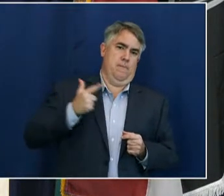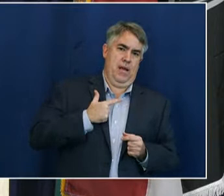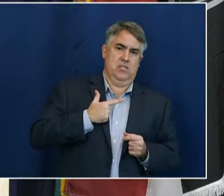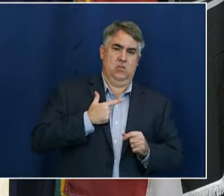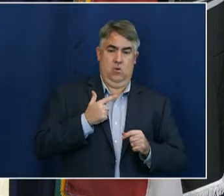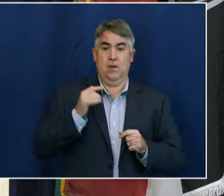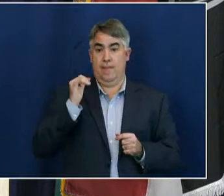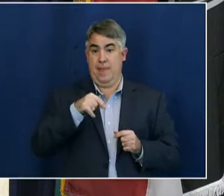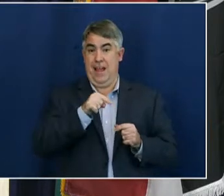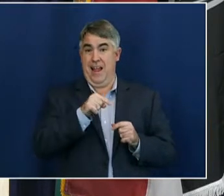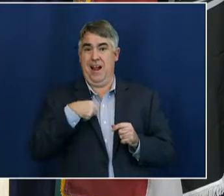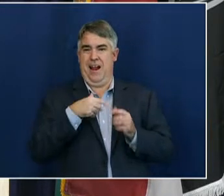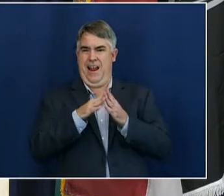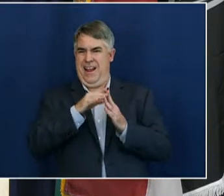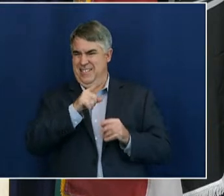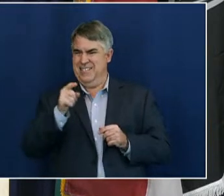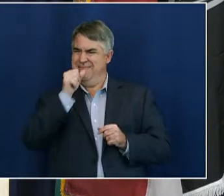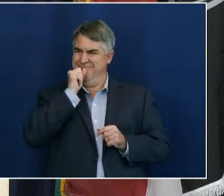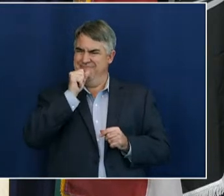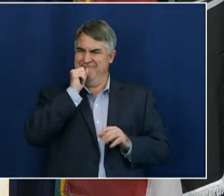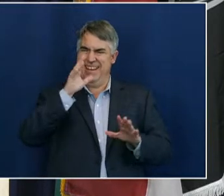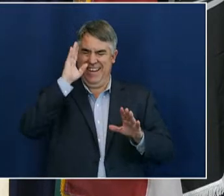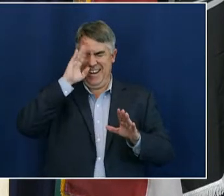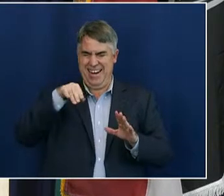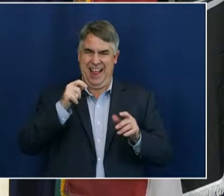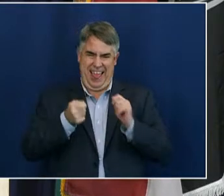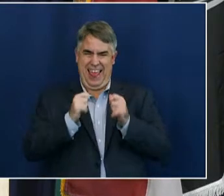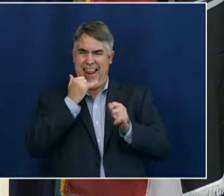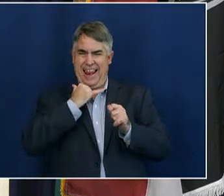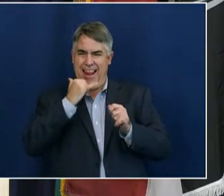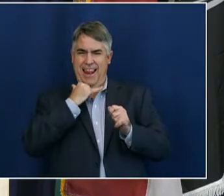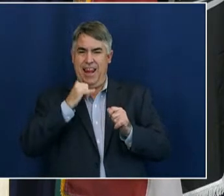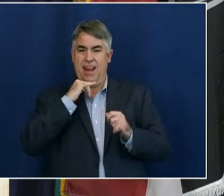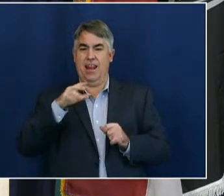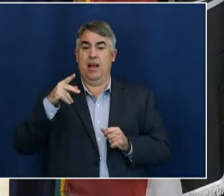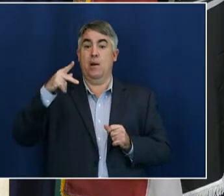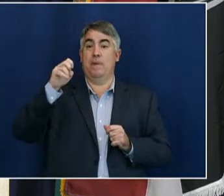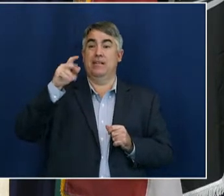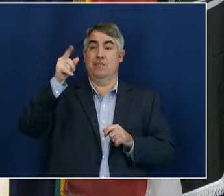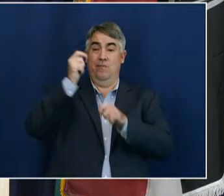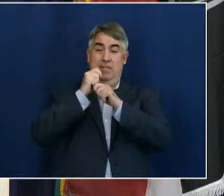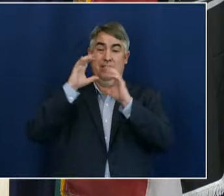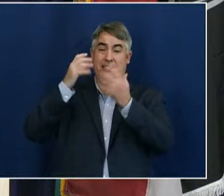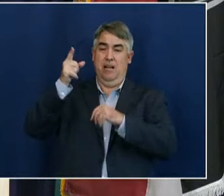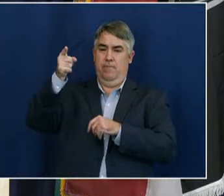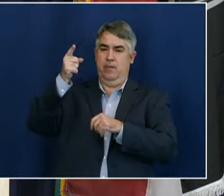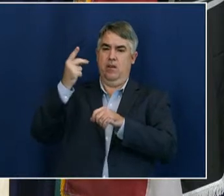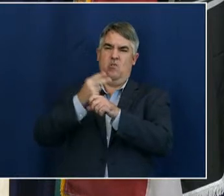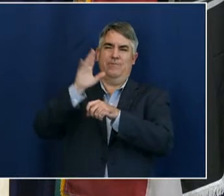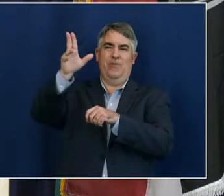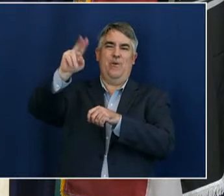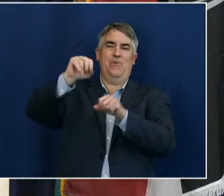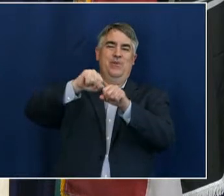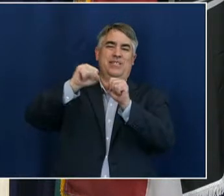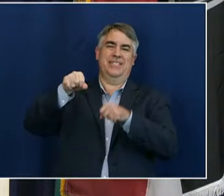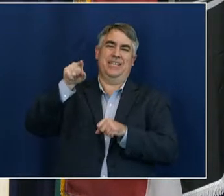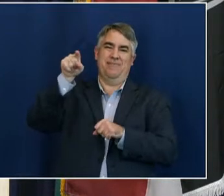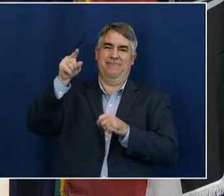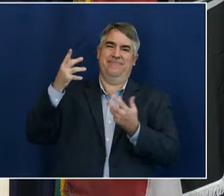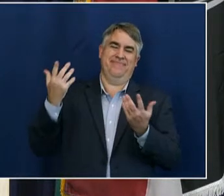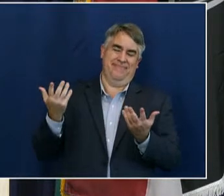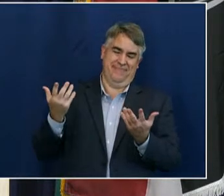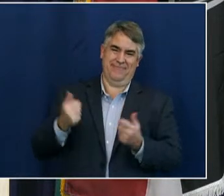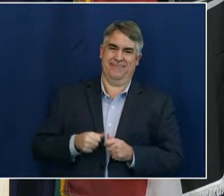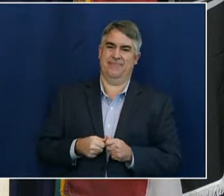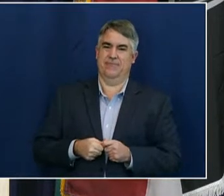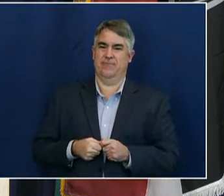working through for Petco, the Petco site and contact information to schedule your second, and for Chula Vista, the same,